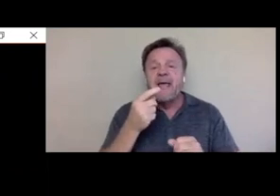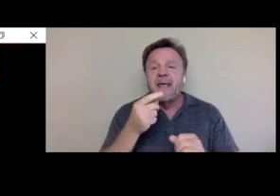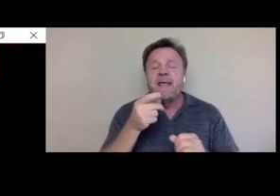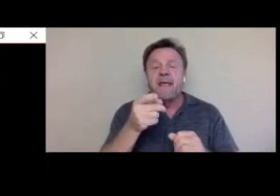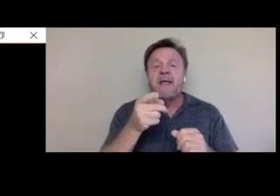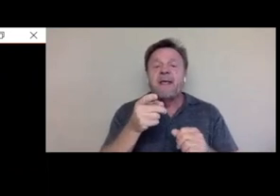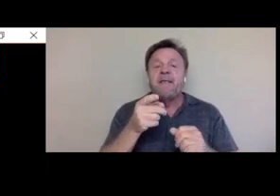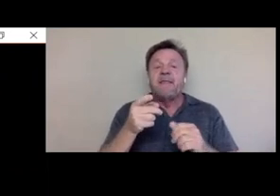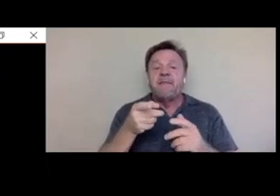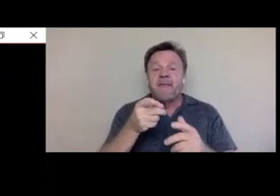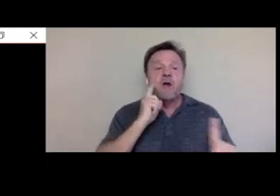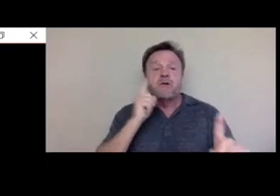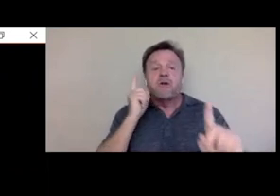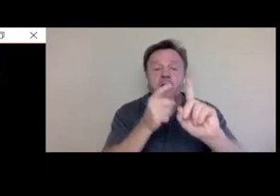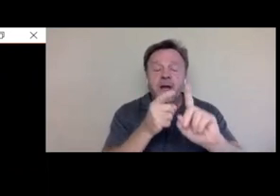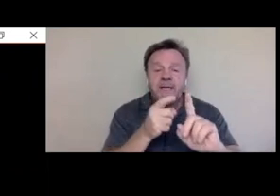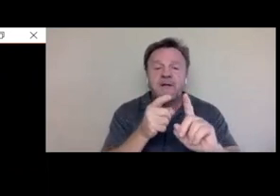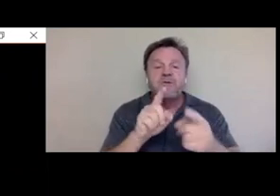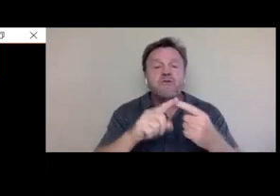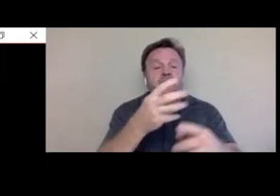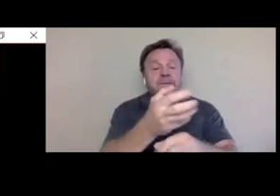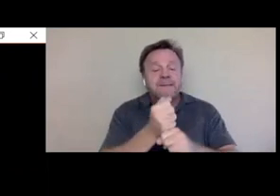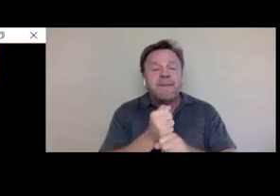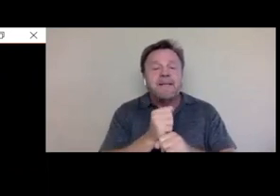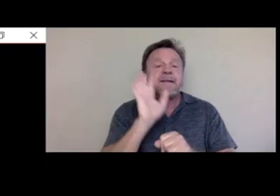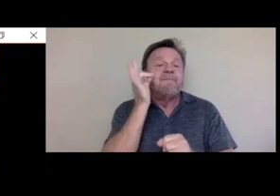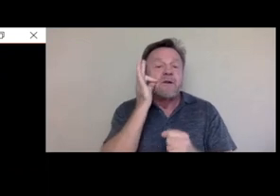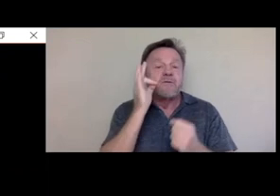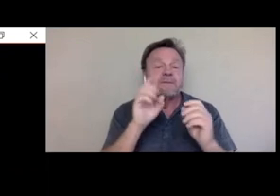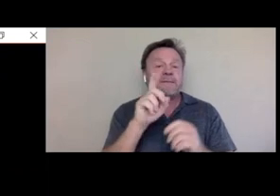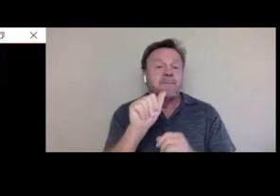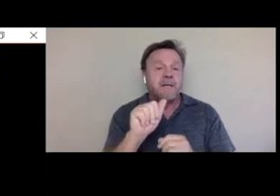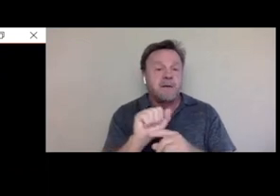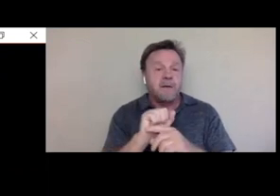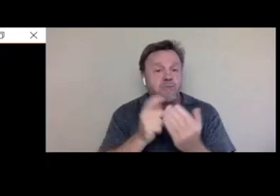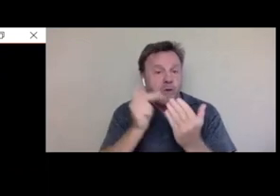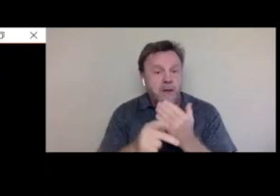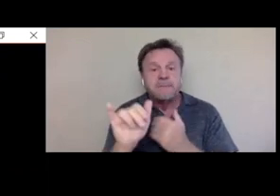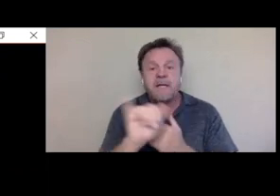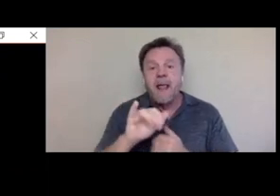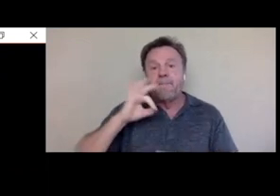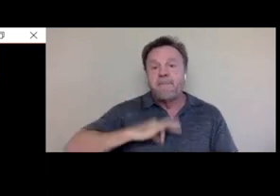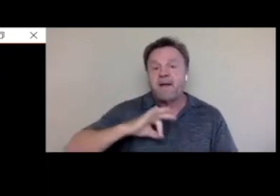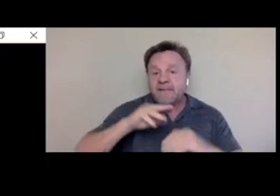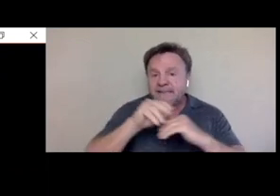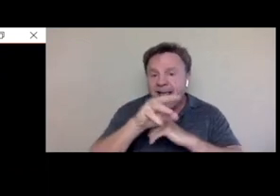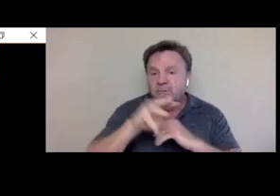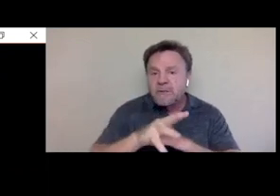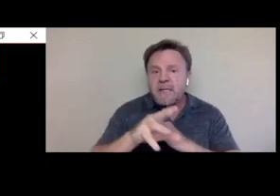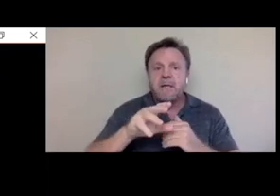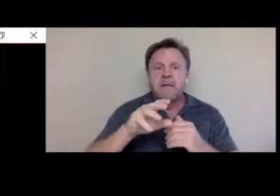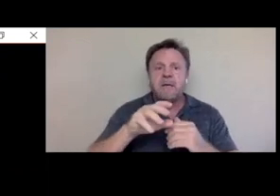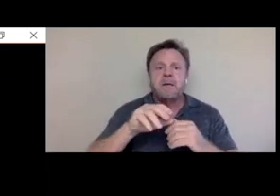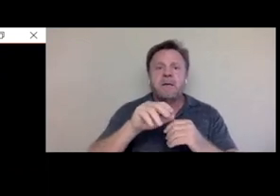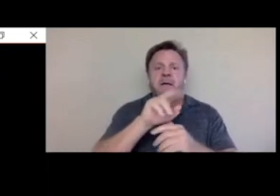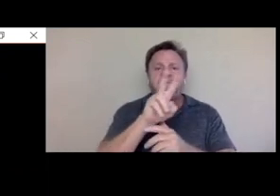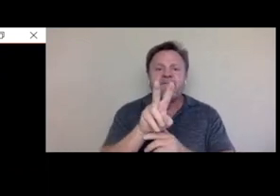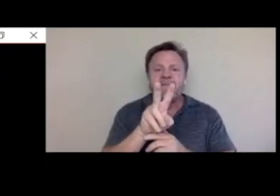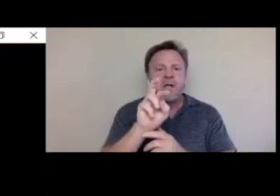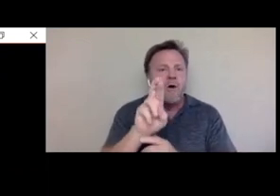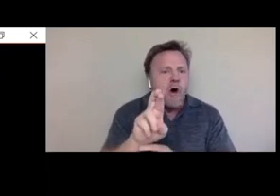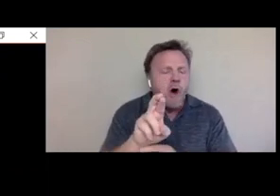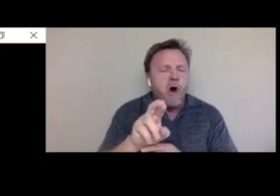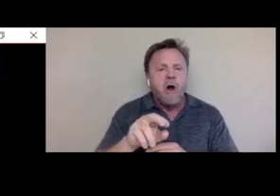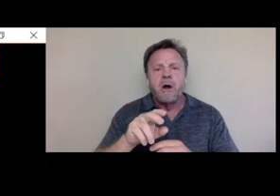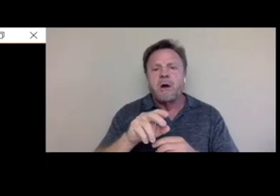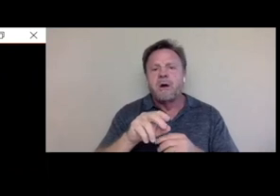is targeted to recipients of federal disability programs, such as benefits counseling, vocational rehabilitation. I could